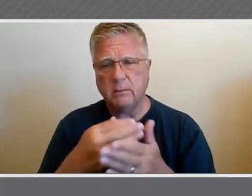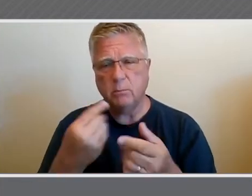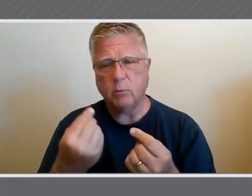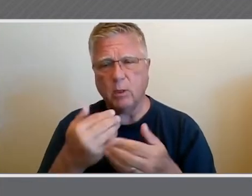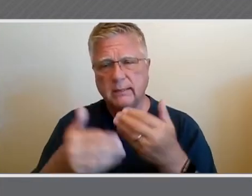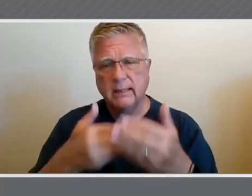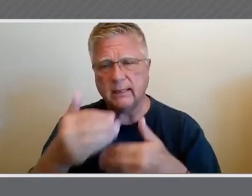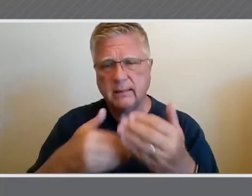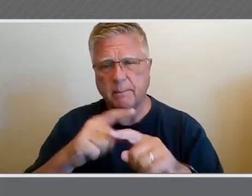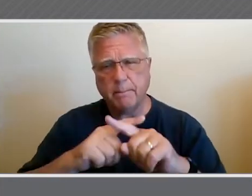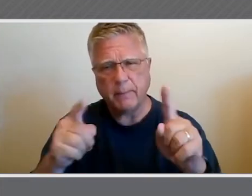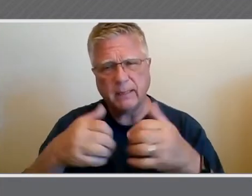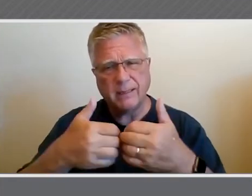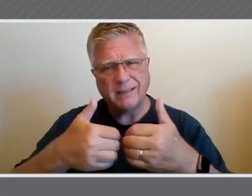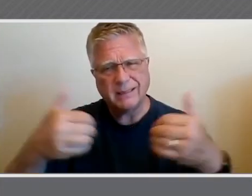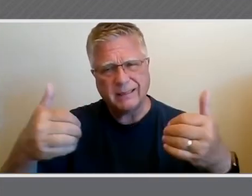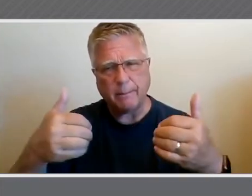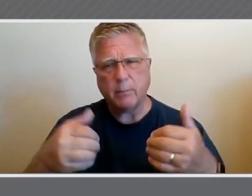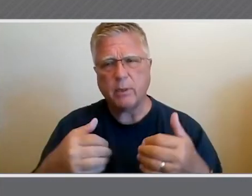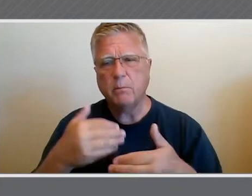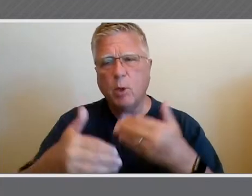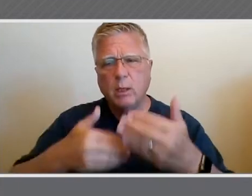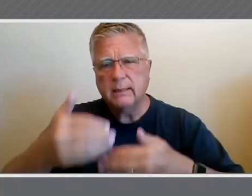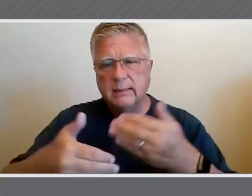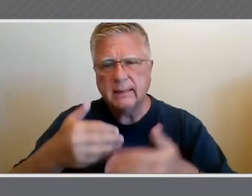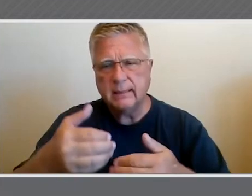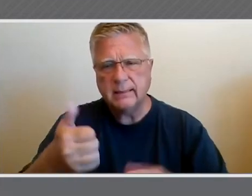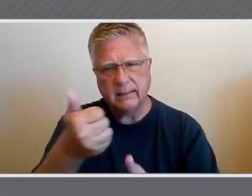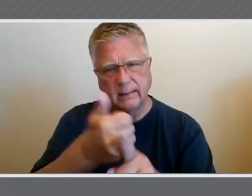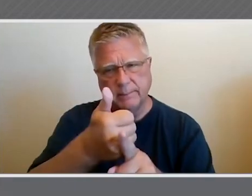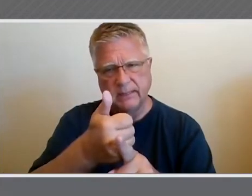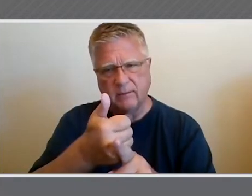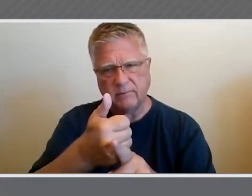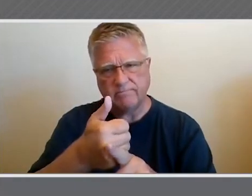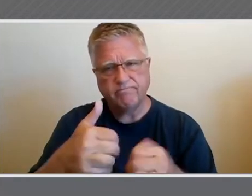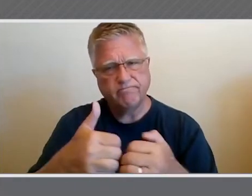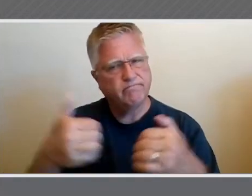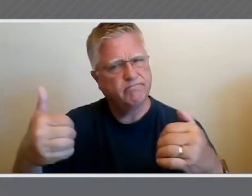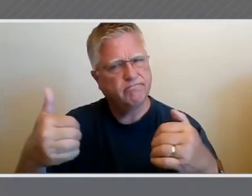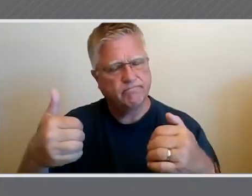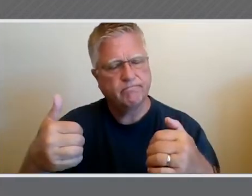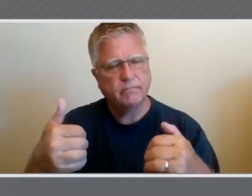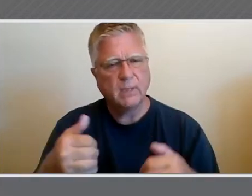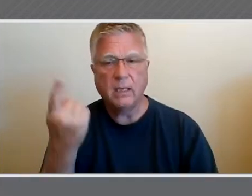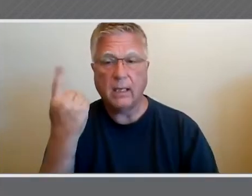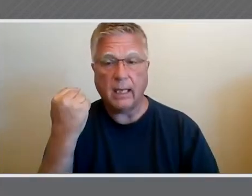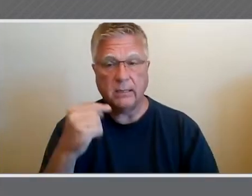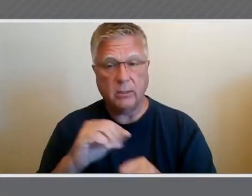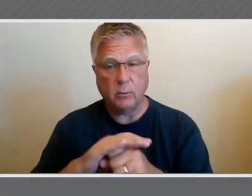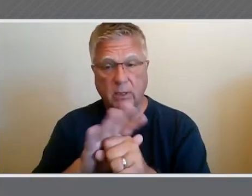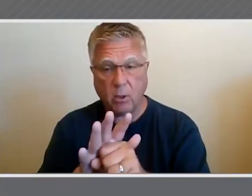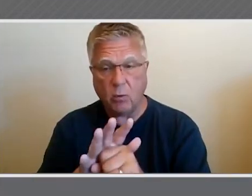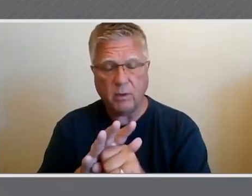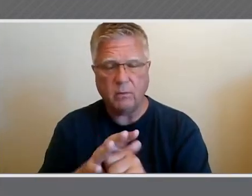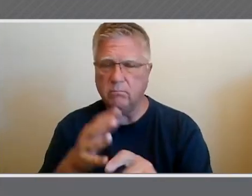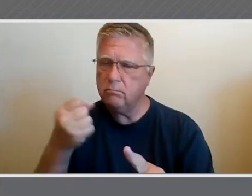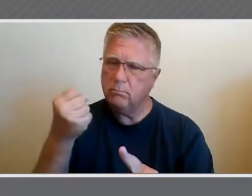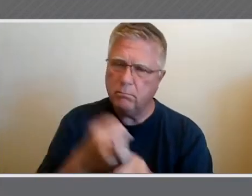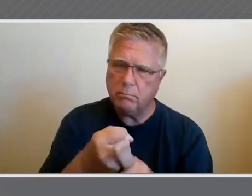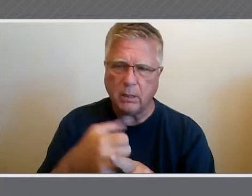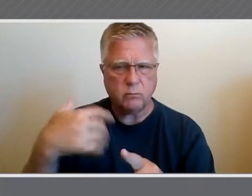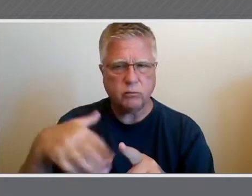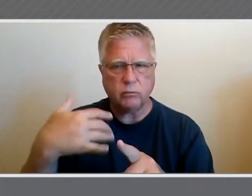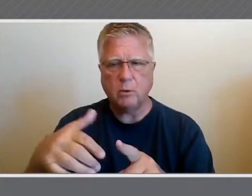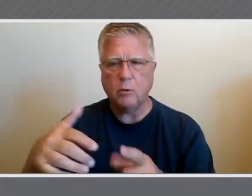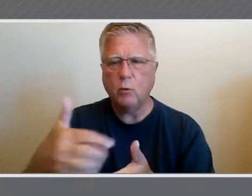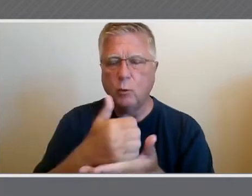are separate processes in themselves. So last year, with COVID, there were major impacts. For